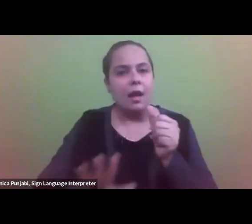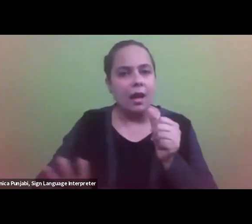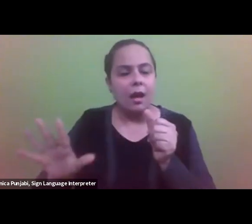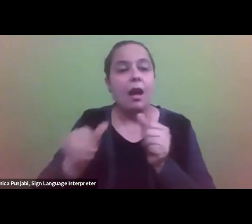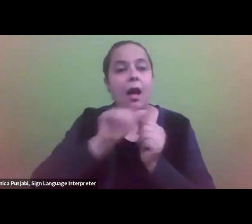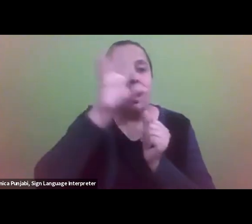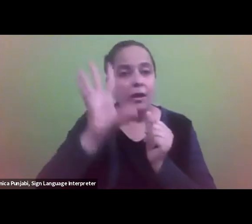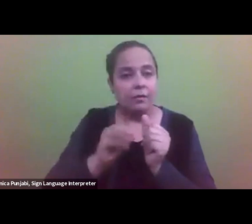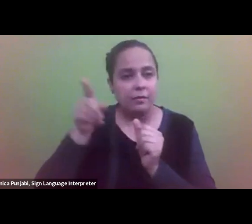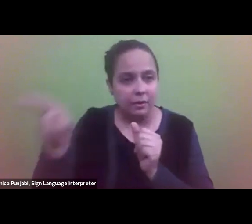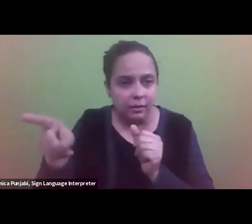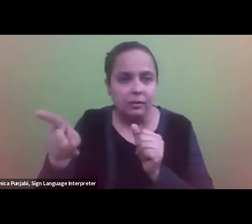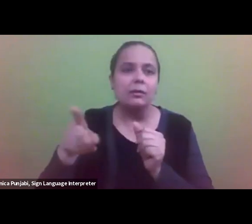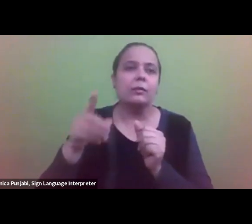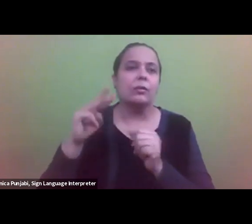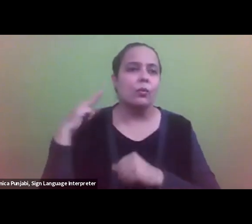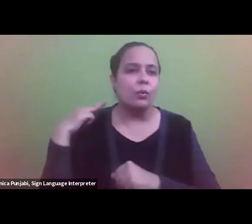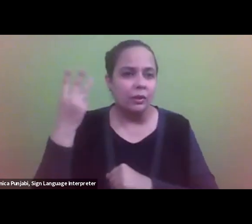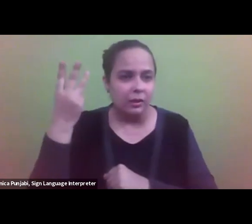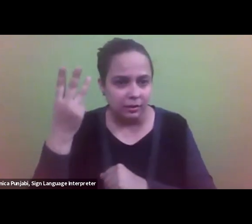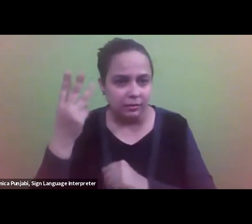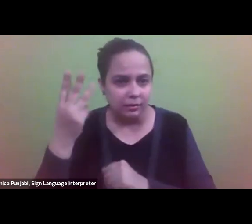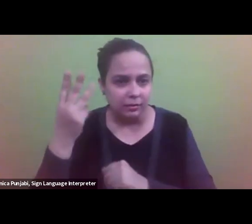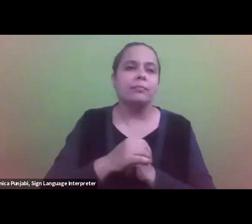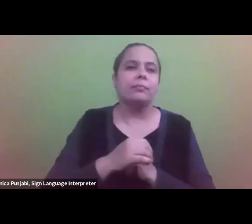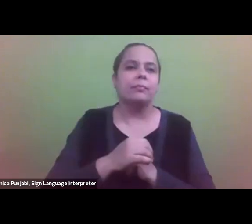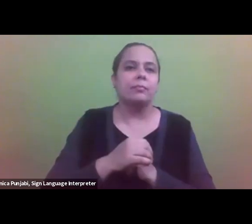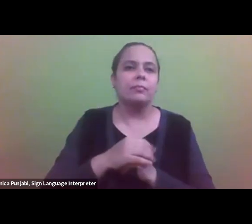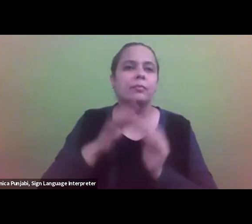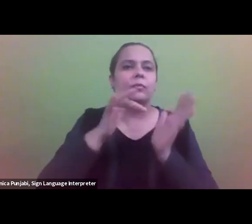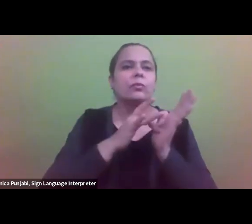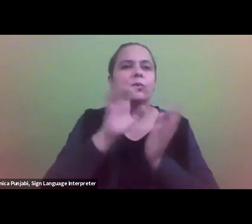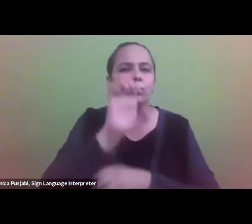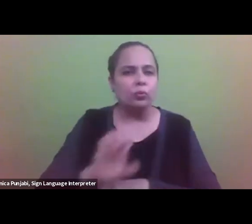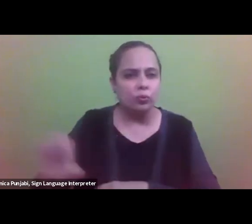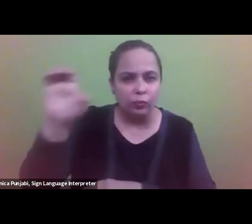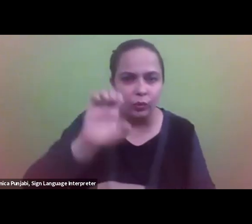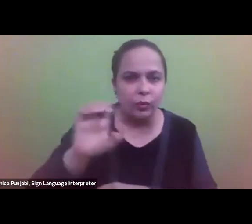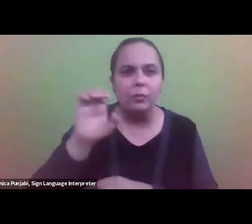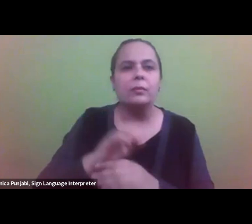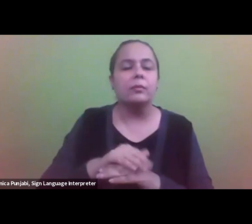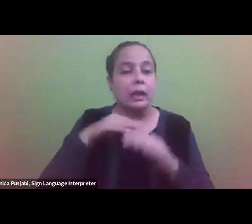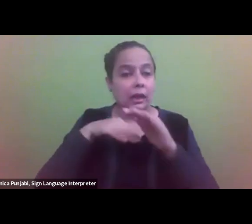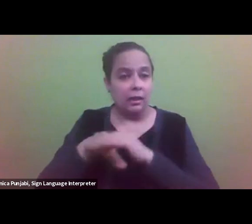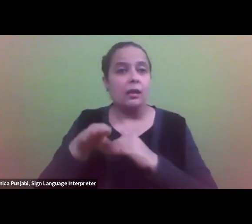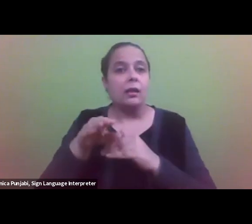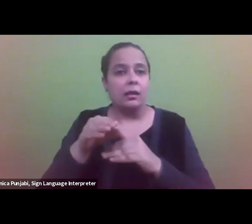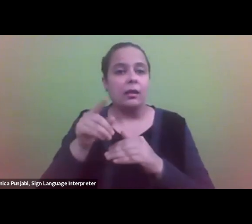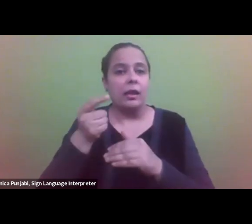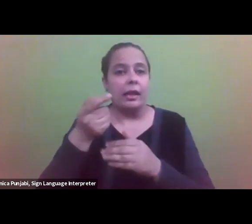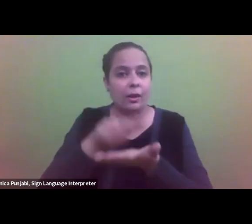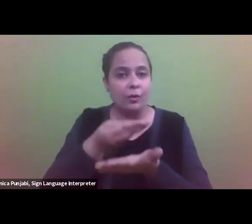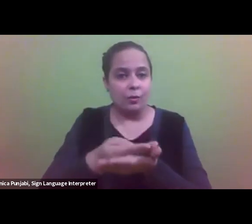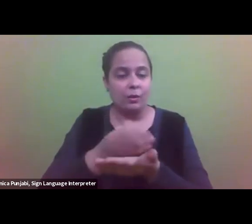Washington in the Economic Bureau. He's served as economic chief in Cameroon as well